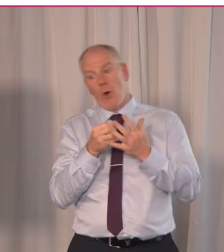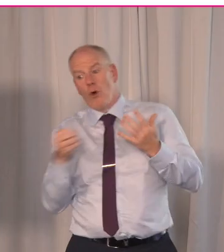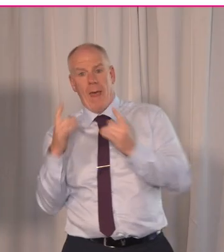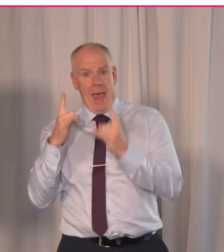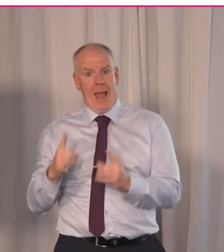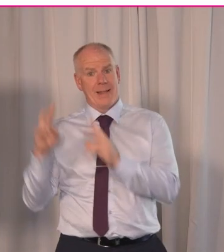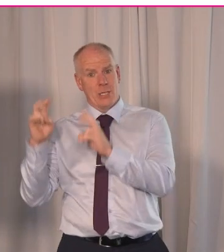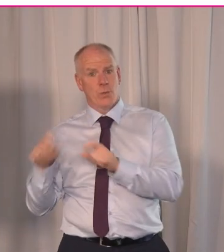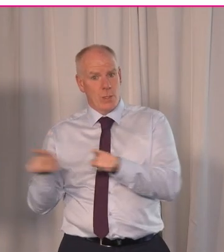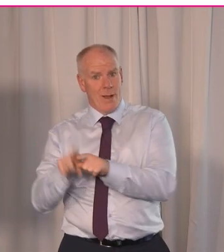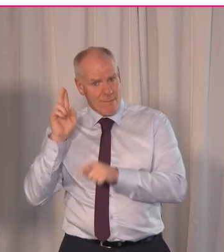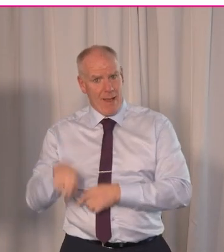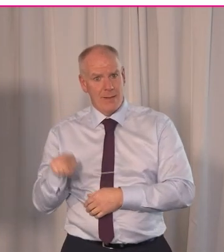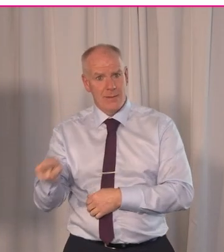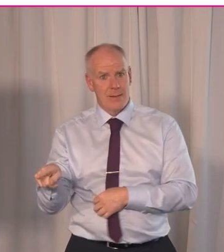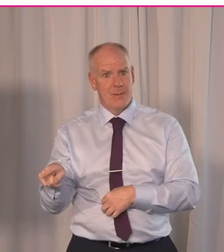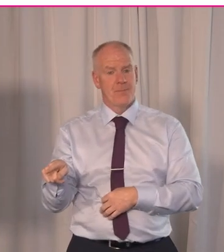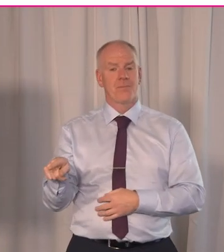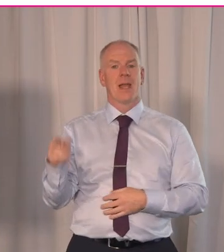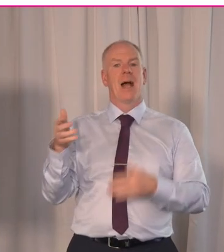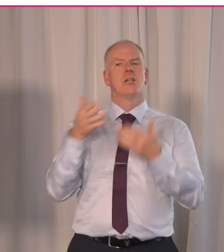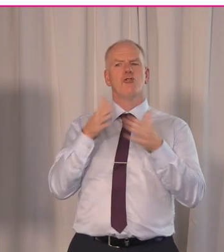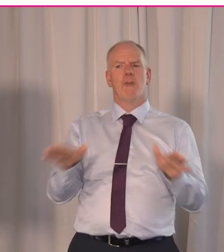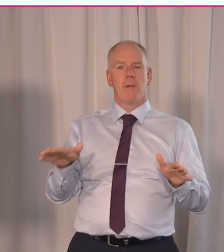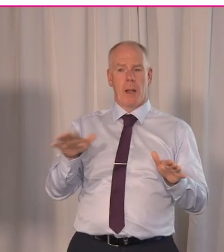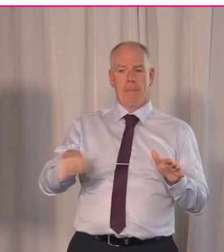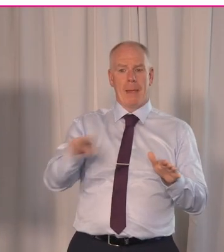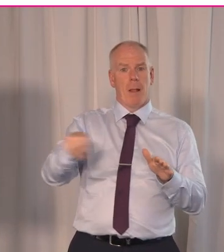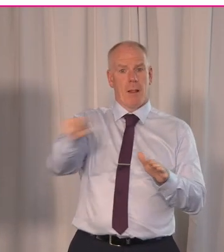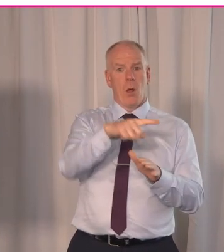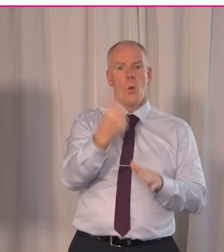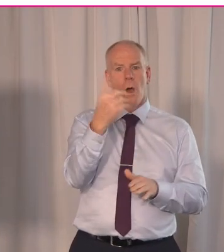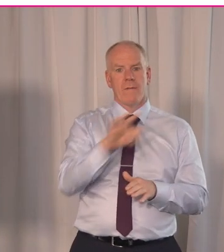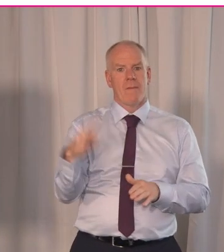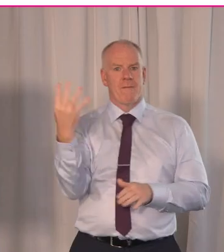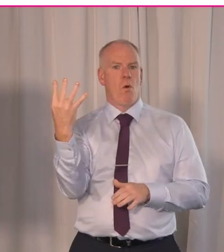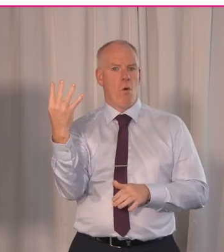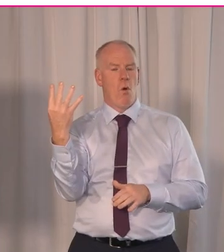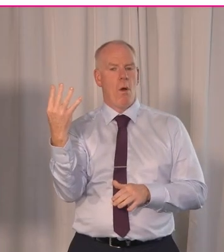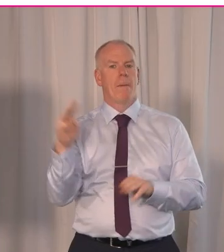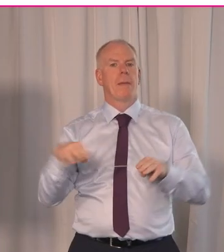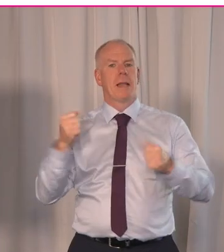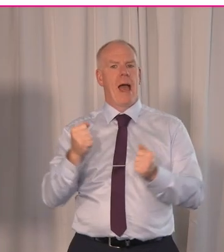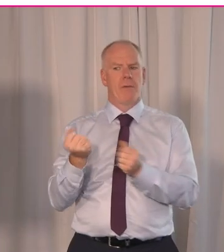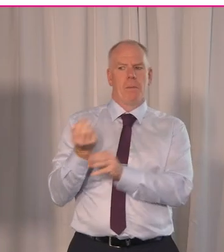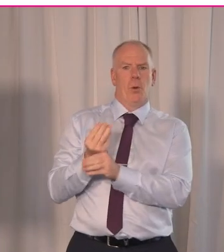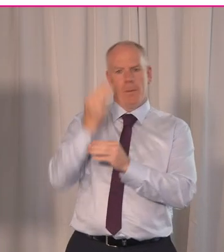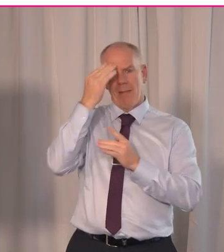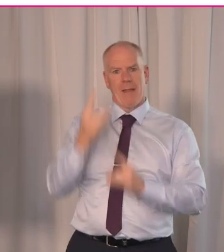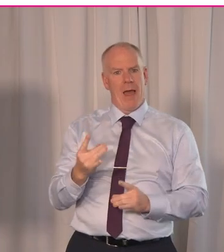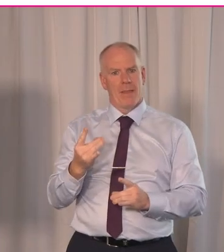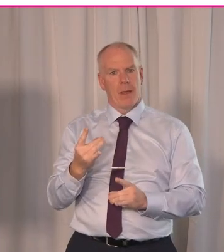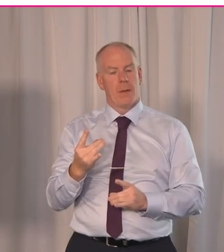too. And in the general population, 1 in 4 people experience poor mental health. But